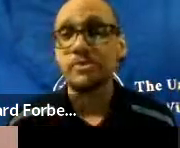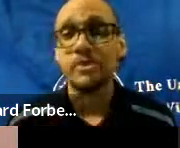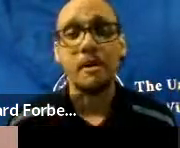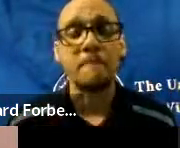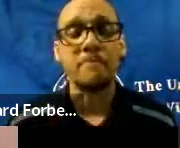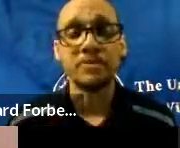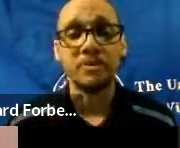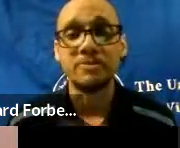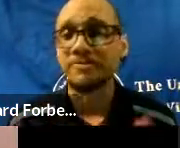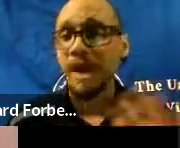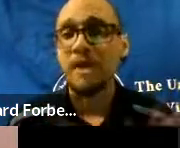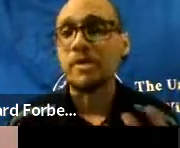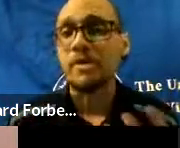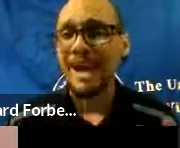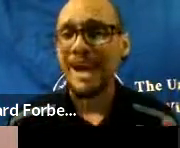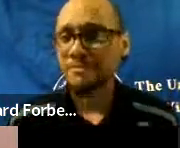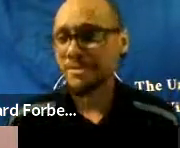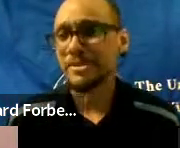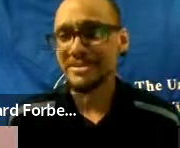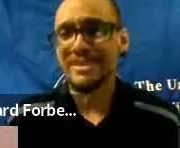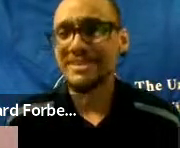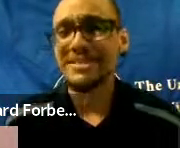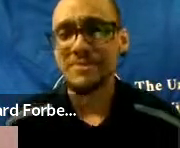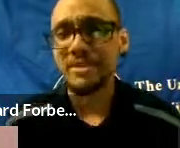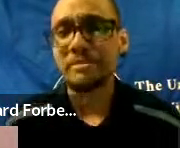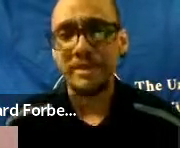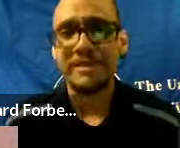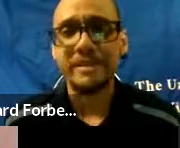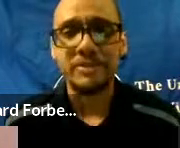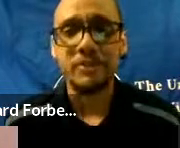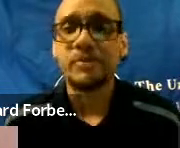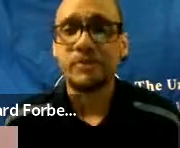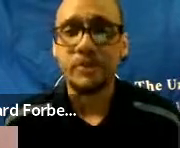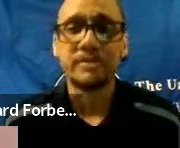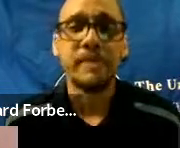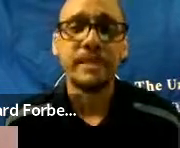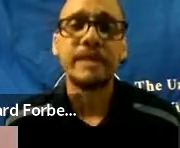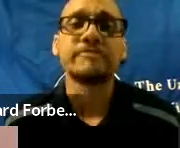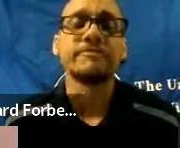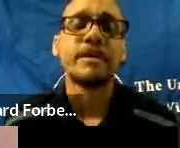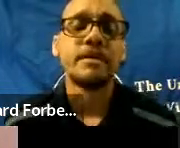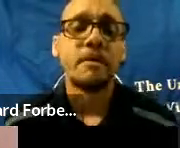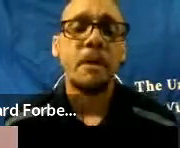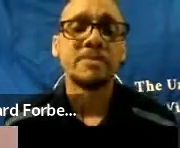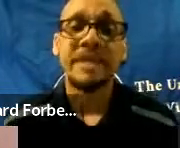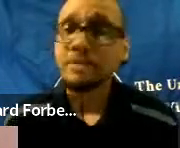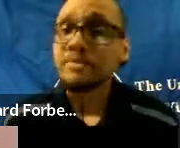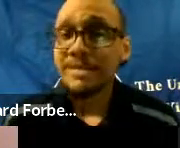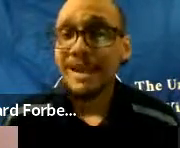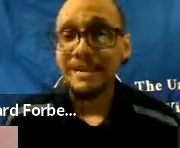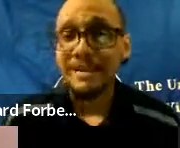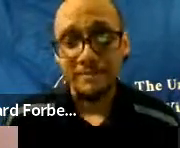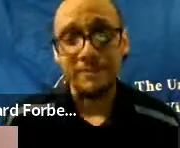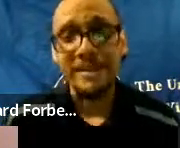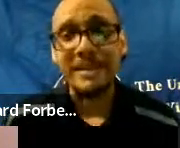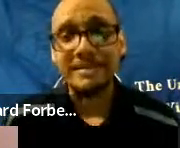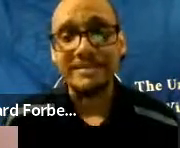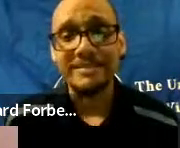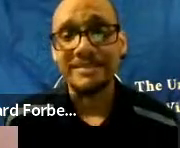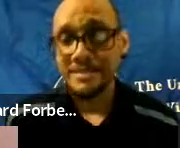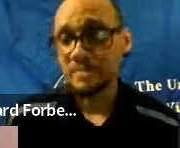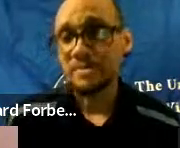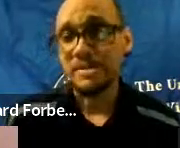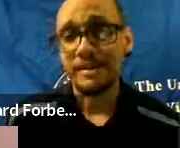rings true in terms of how I feel like science has really played an integral role to my life. Tell me and I